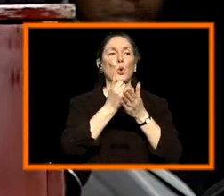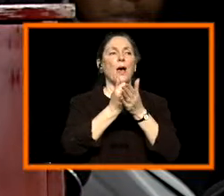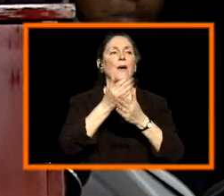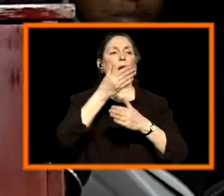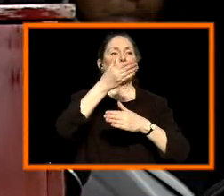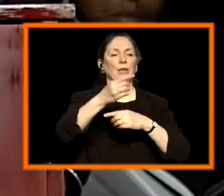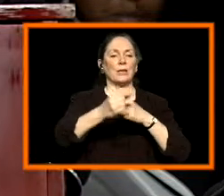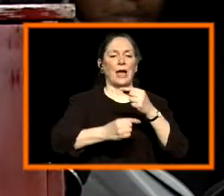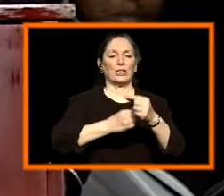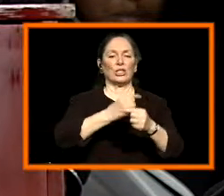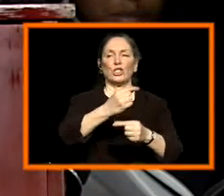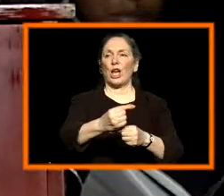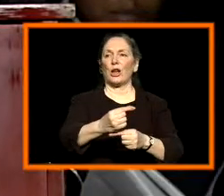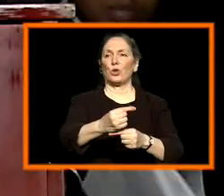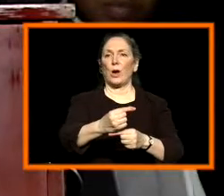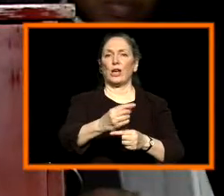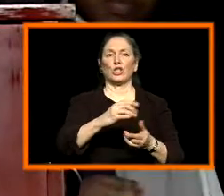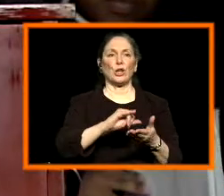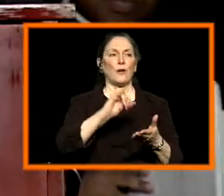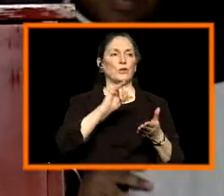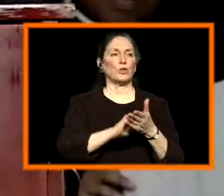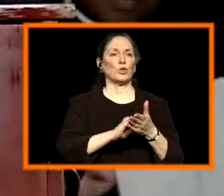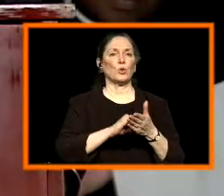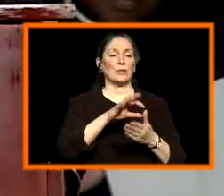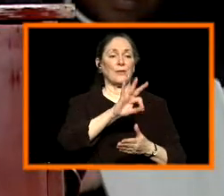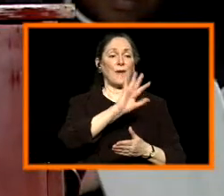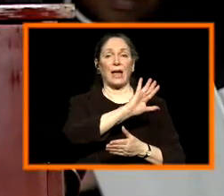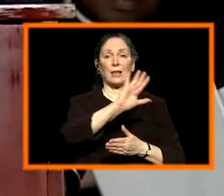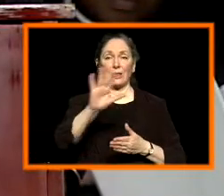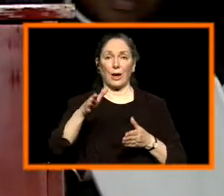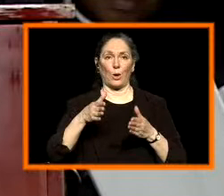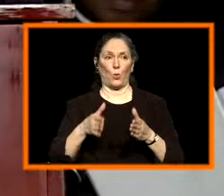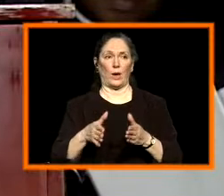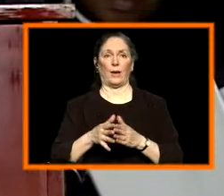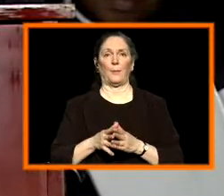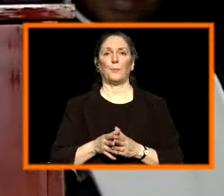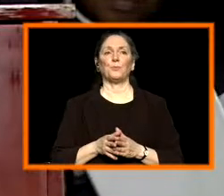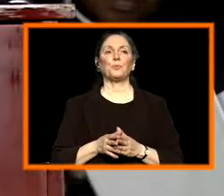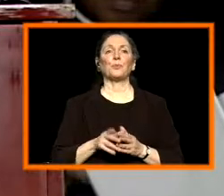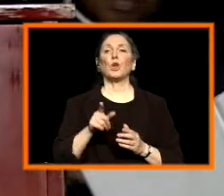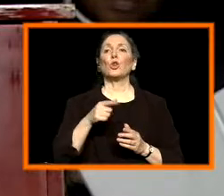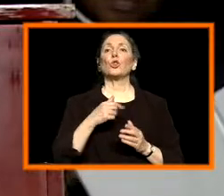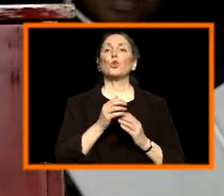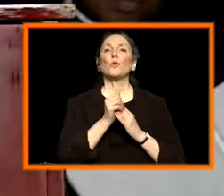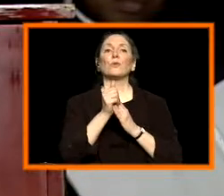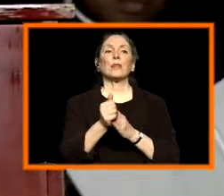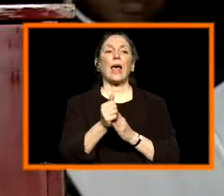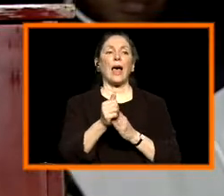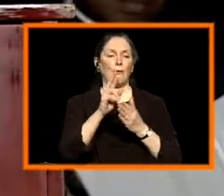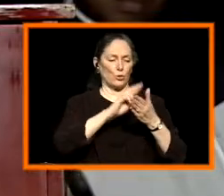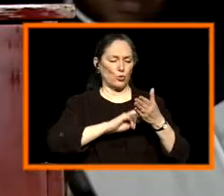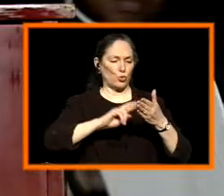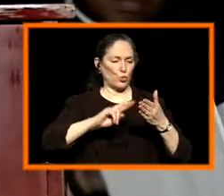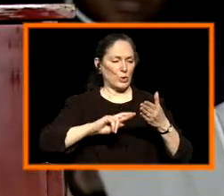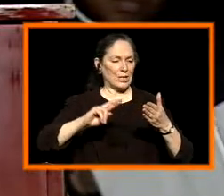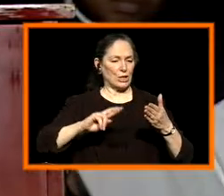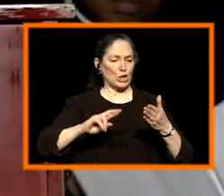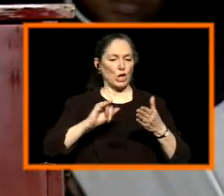next generation of students find their way. You have led research that